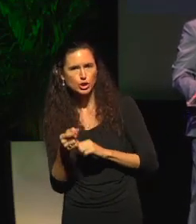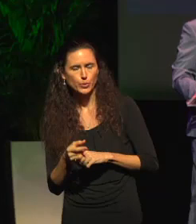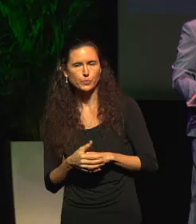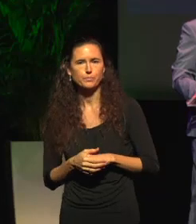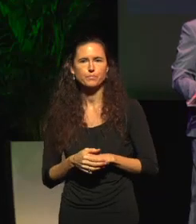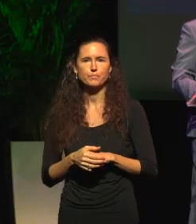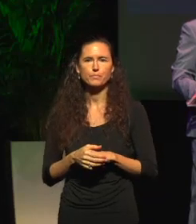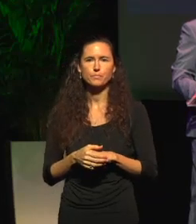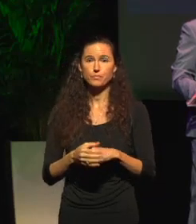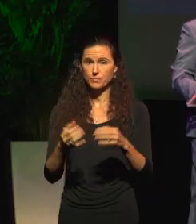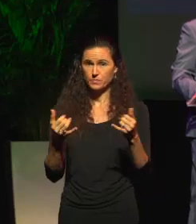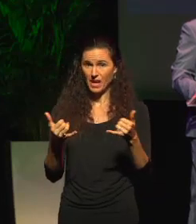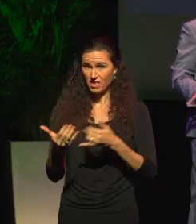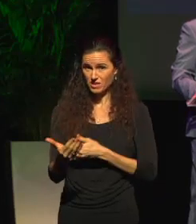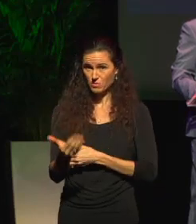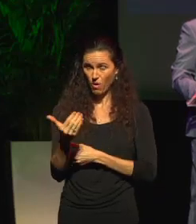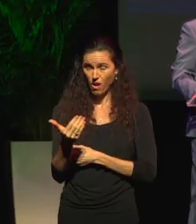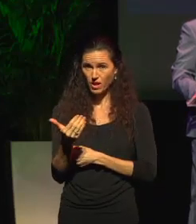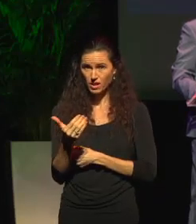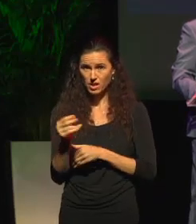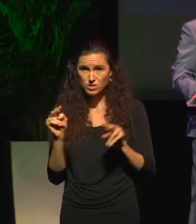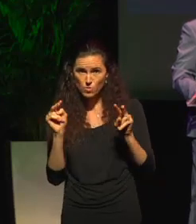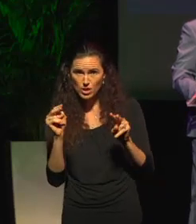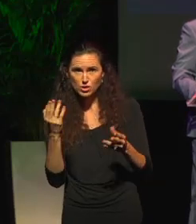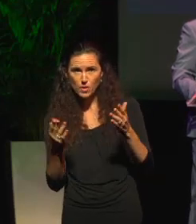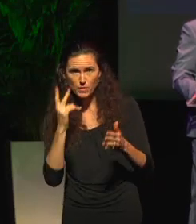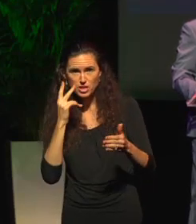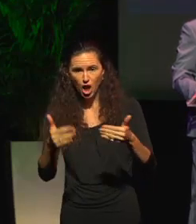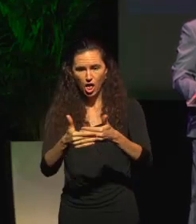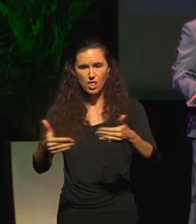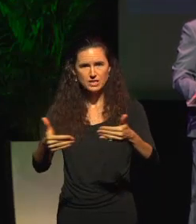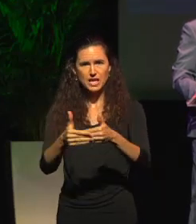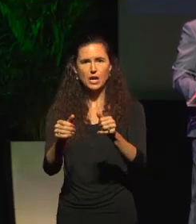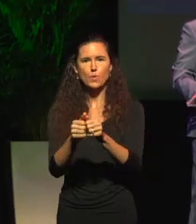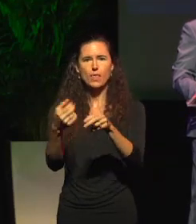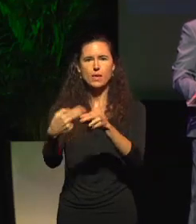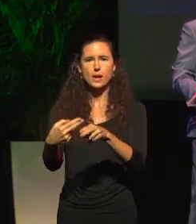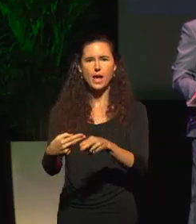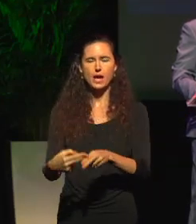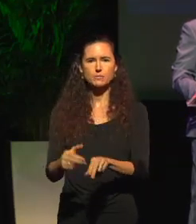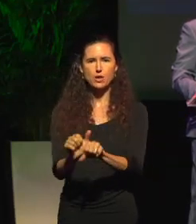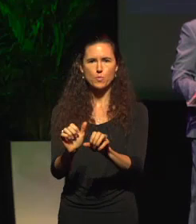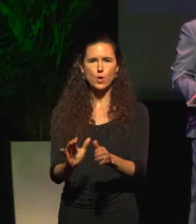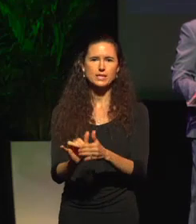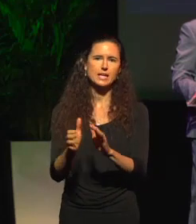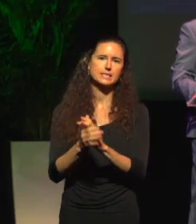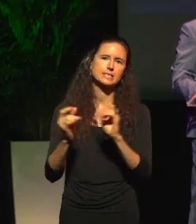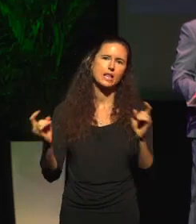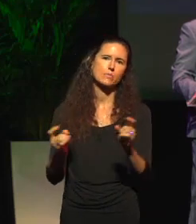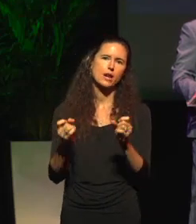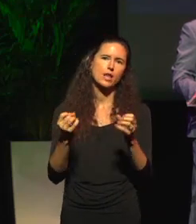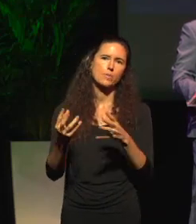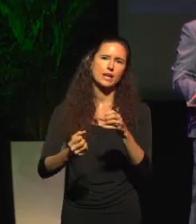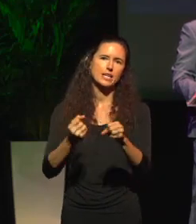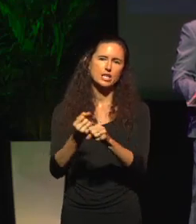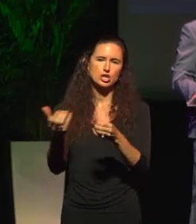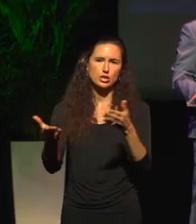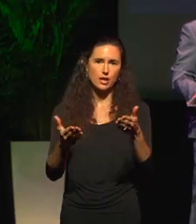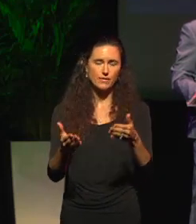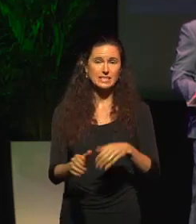As you tuned in this morning, I'm sure you probably saw the slides with the names of employees who are celebrating years of service milestones,